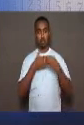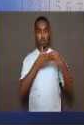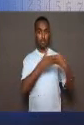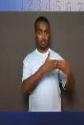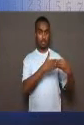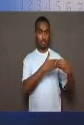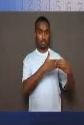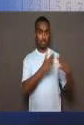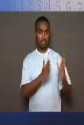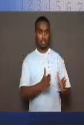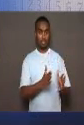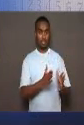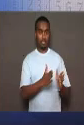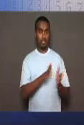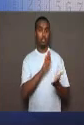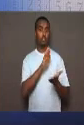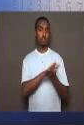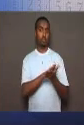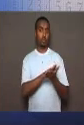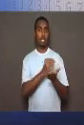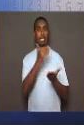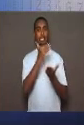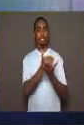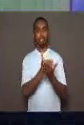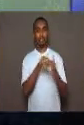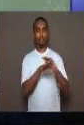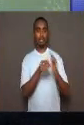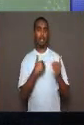the context of education and schooling.